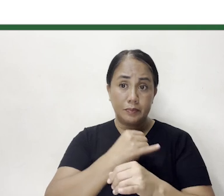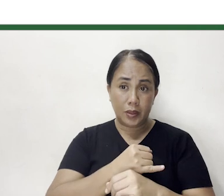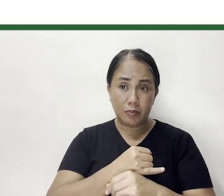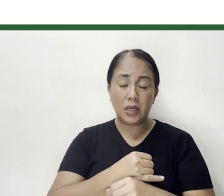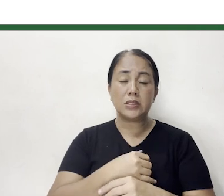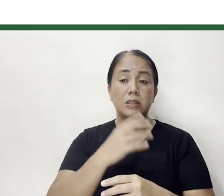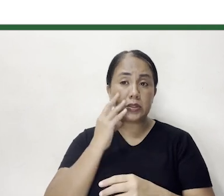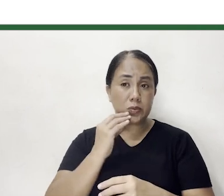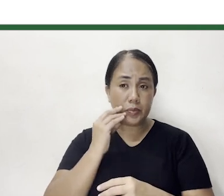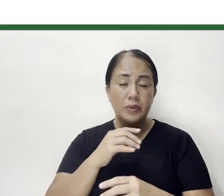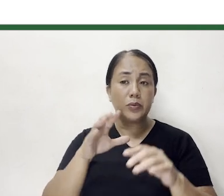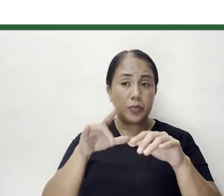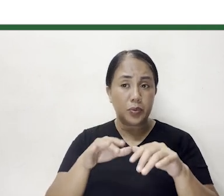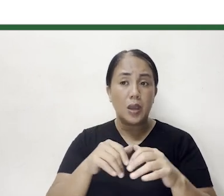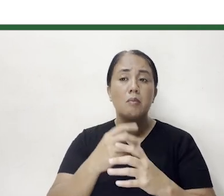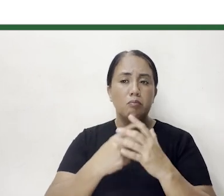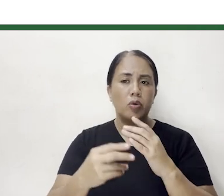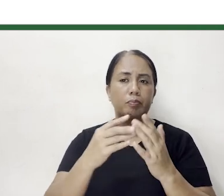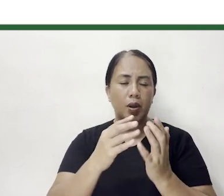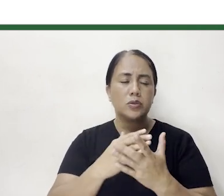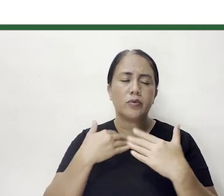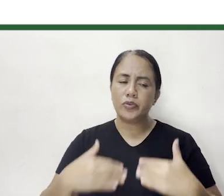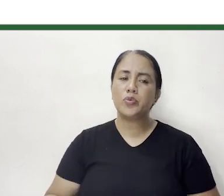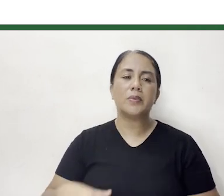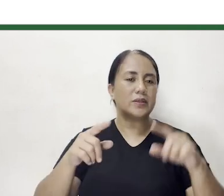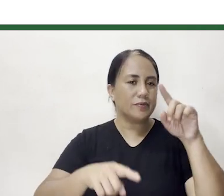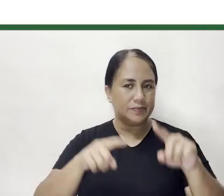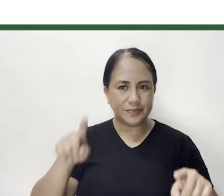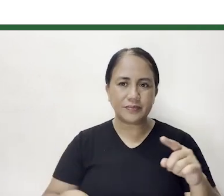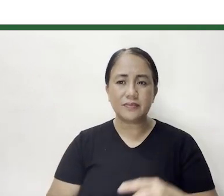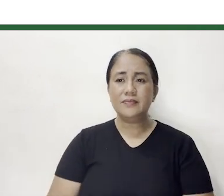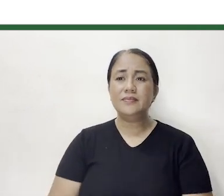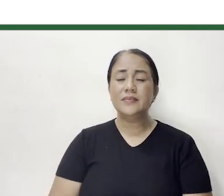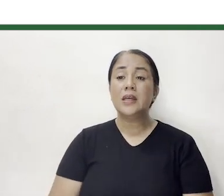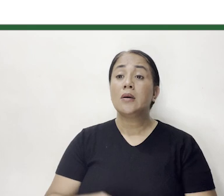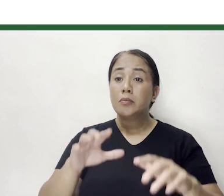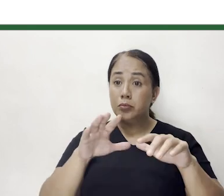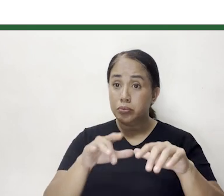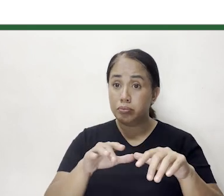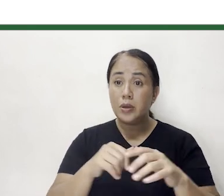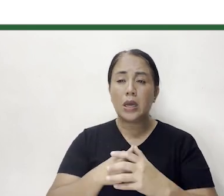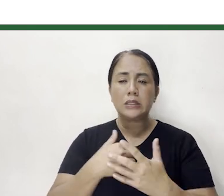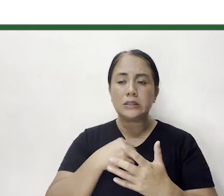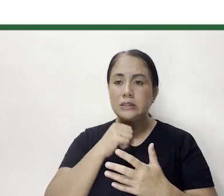Having an impairment and experiencing disability are both part of human diversity. People with disabilities